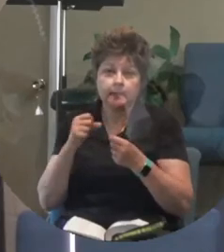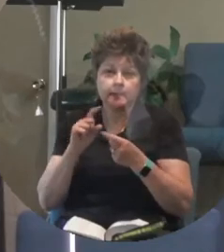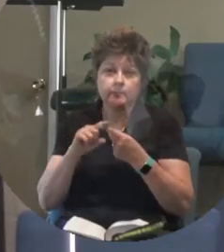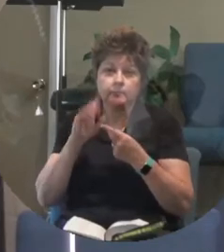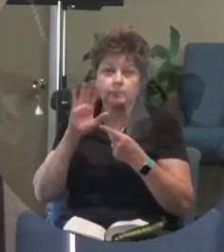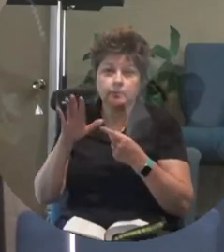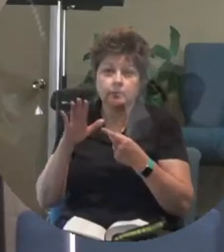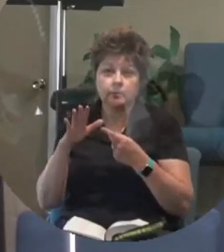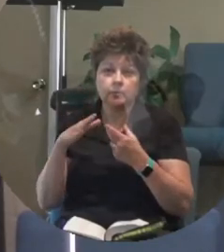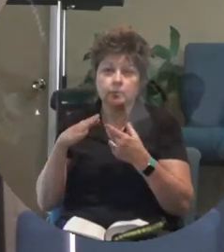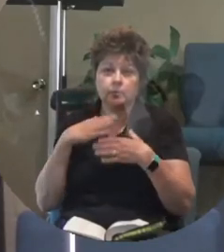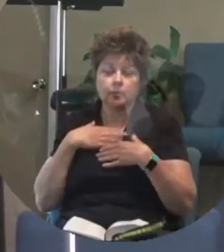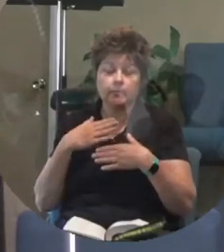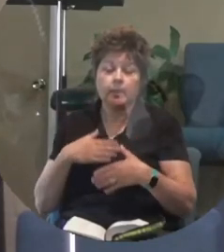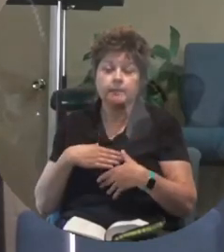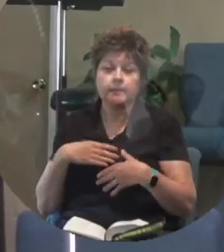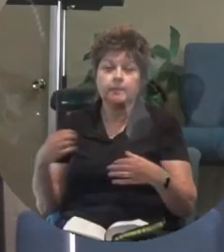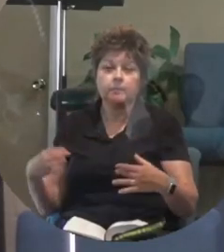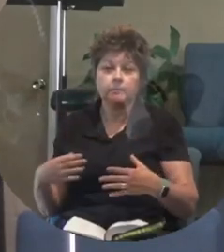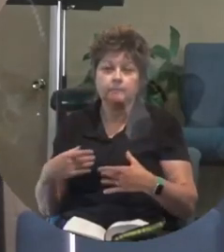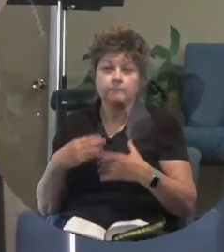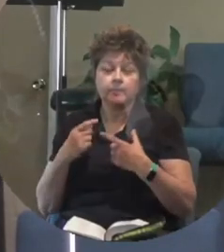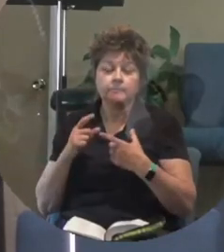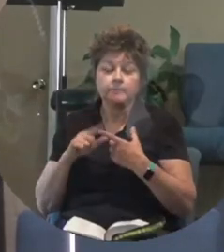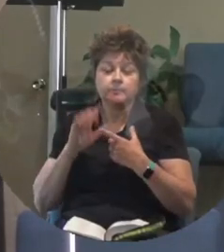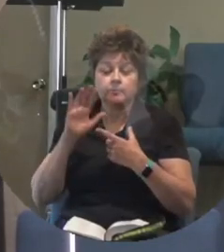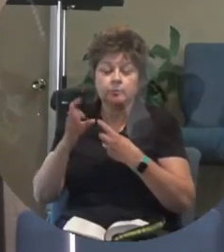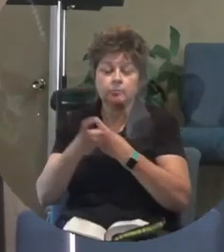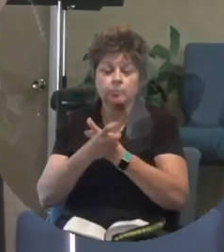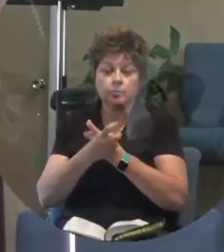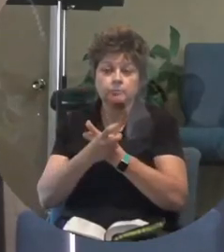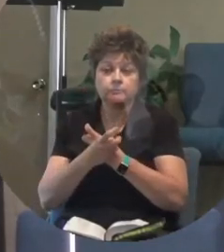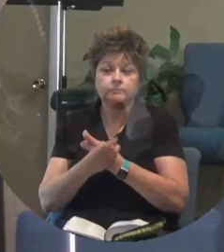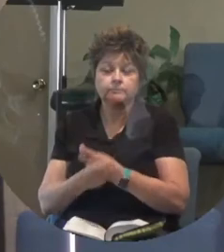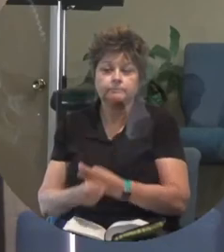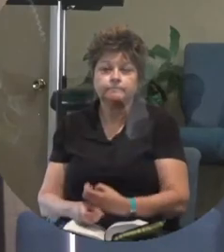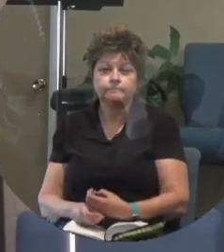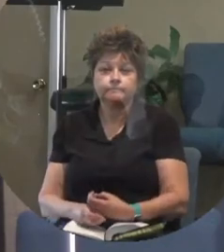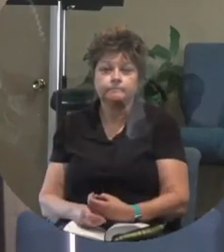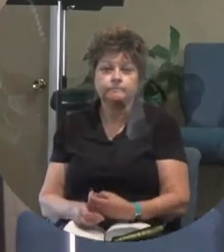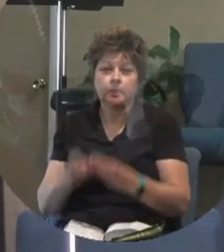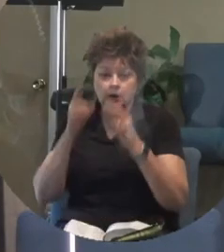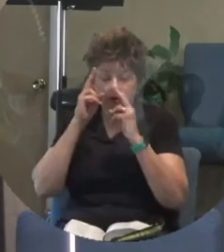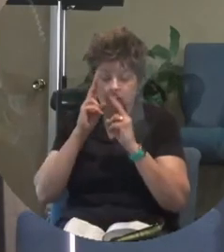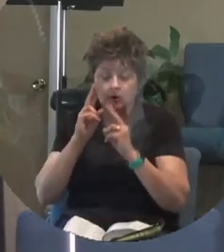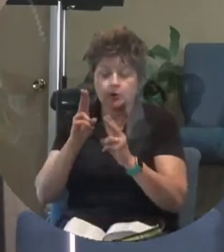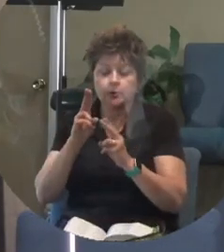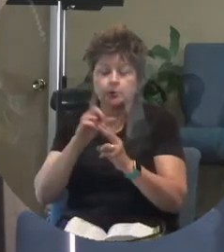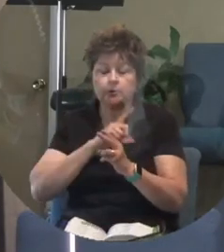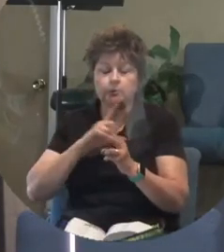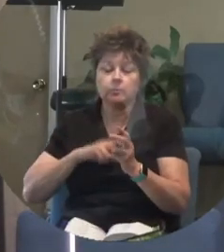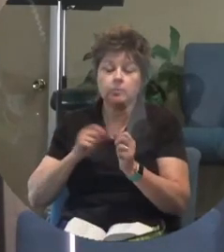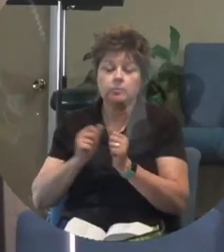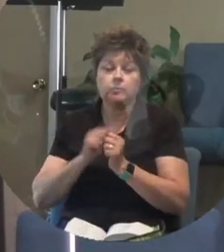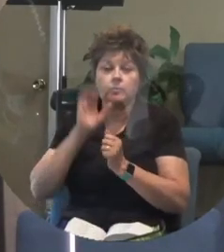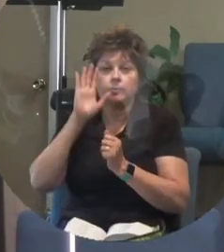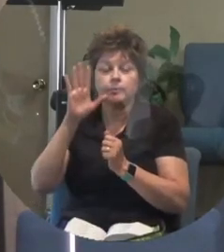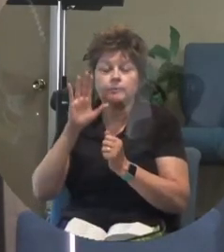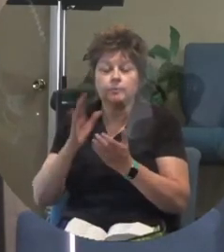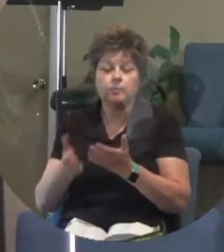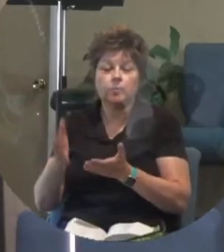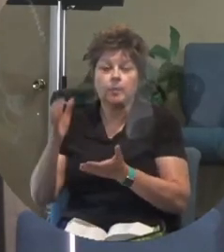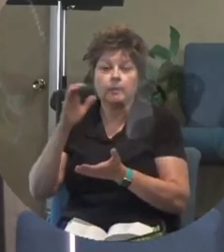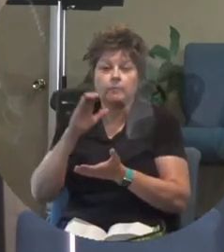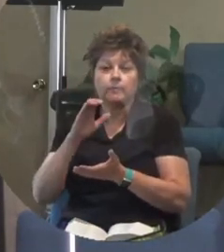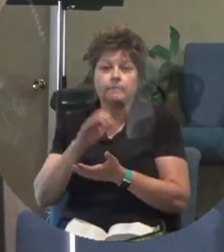body and refreshment to your bones. Honor the Lord with your wealth. So now let me put it all